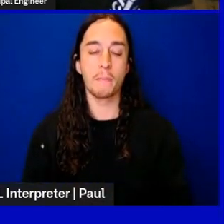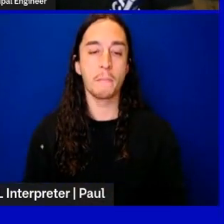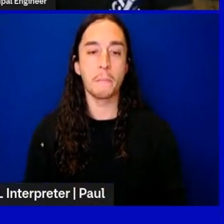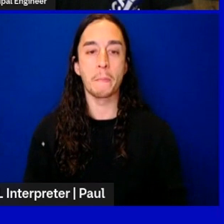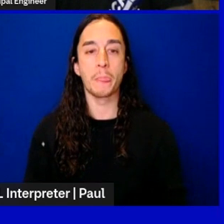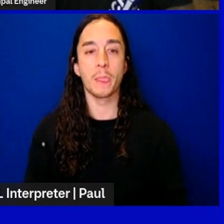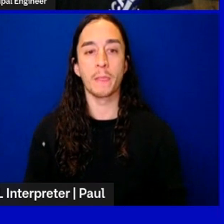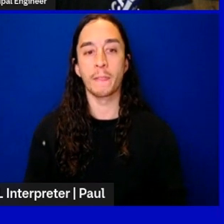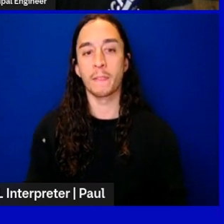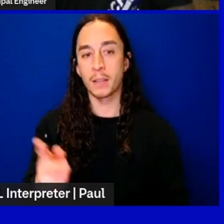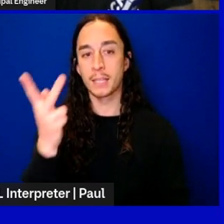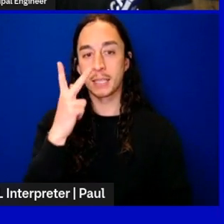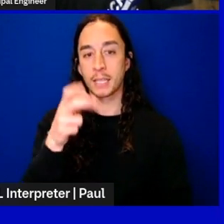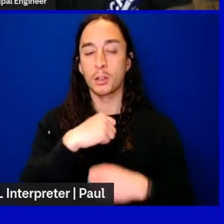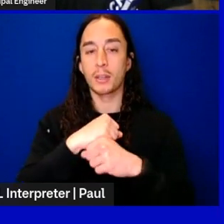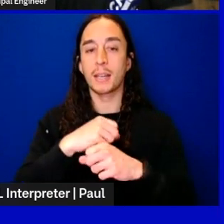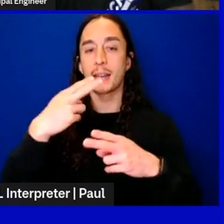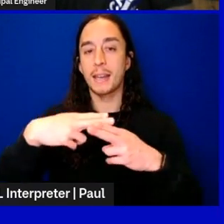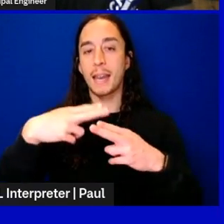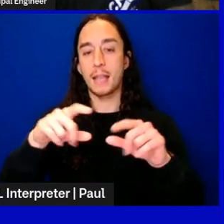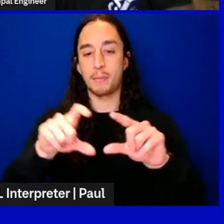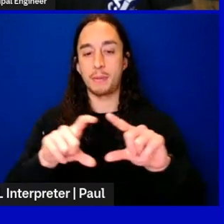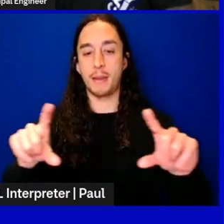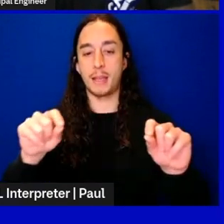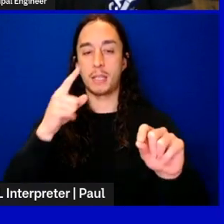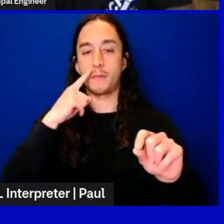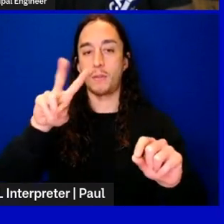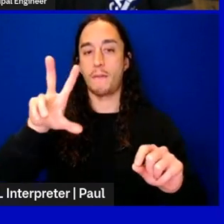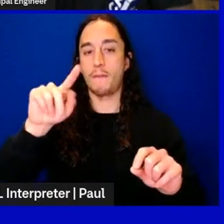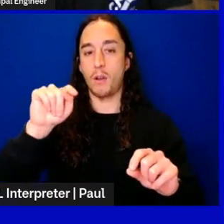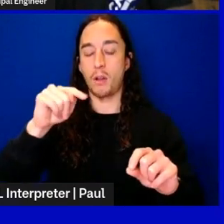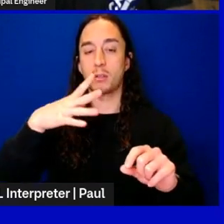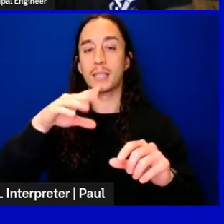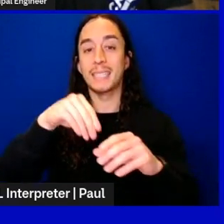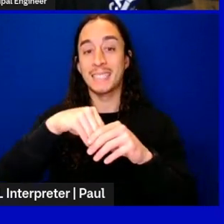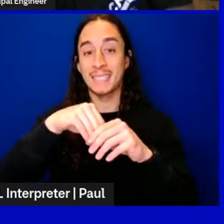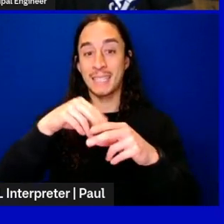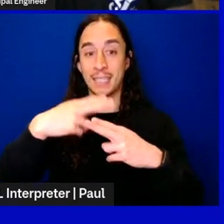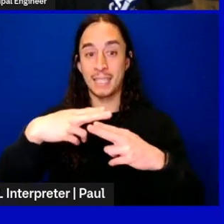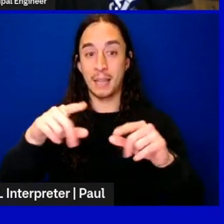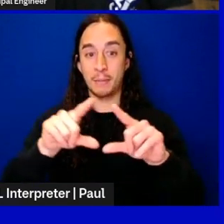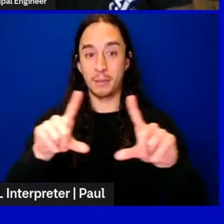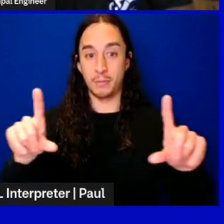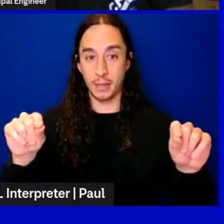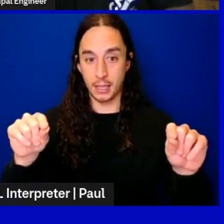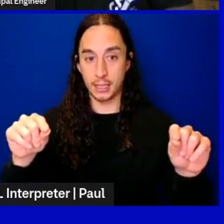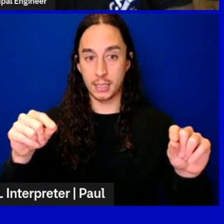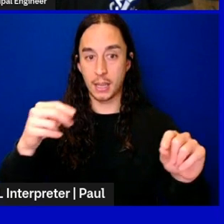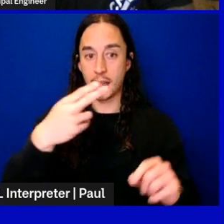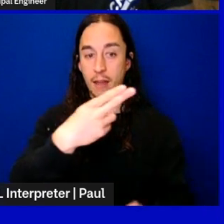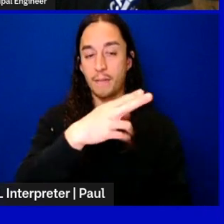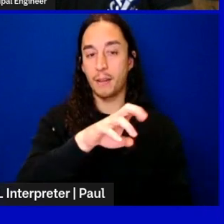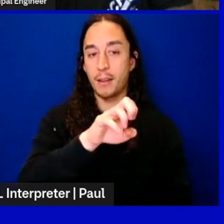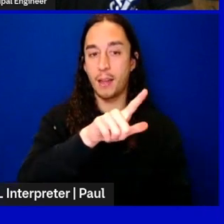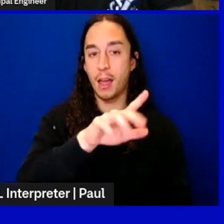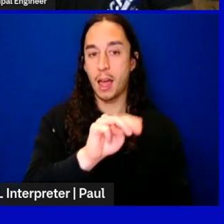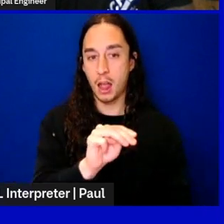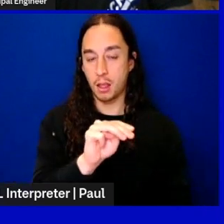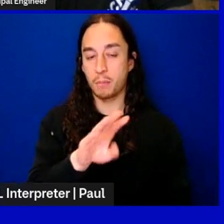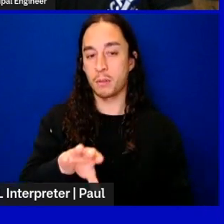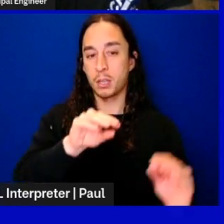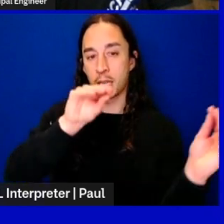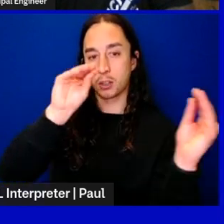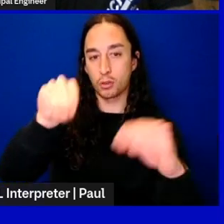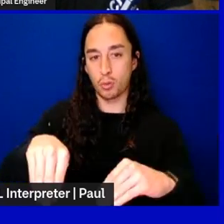I have created a namespace for Vault, and inside that namespace, I have with the help of the Helm, I have installed